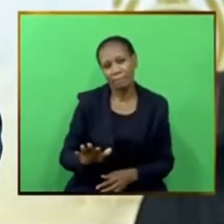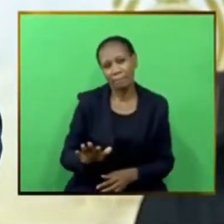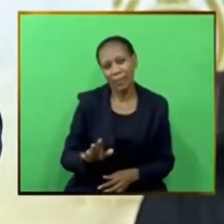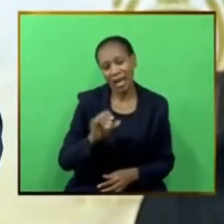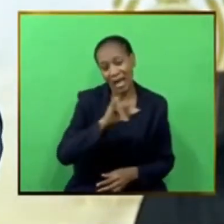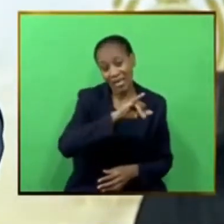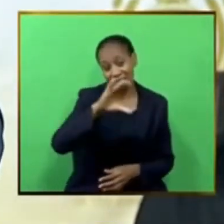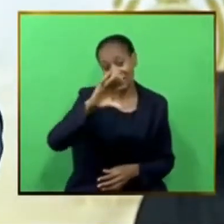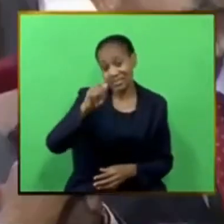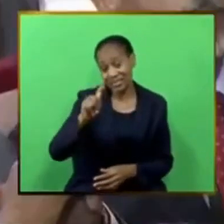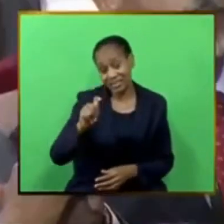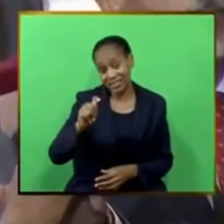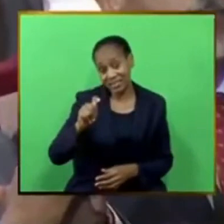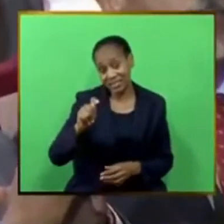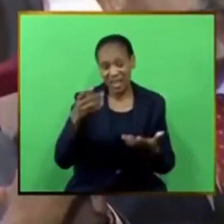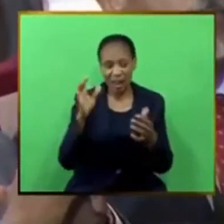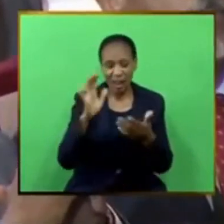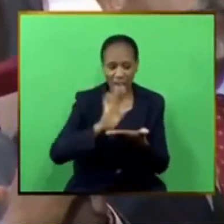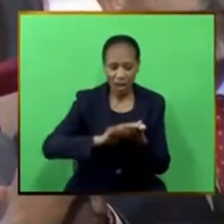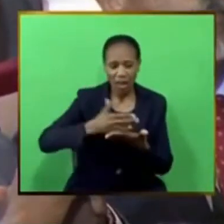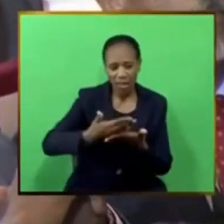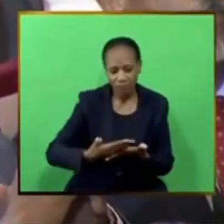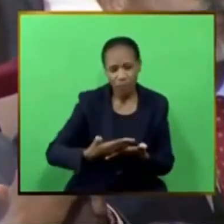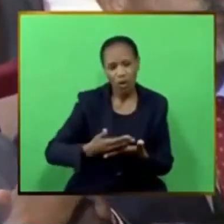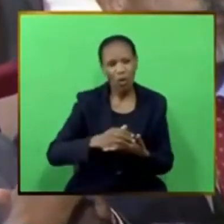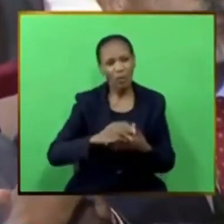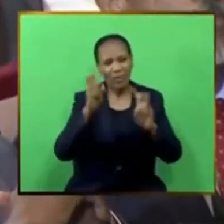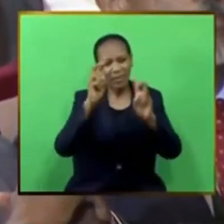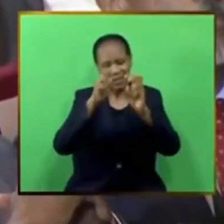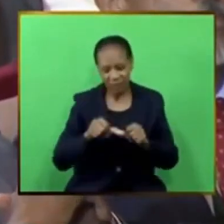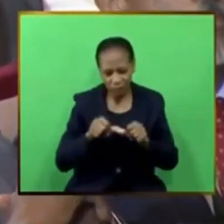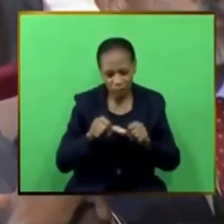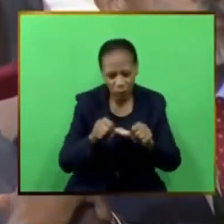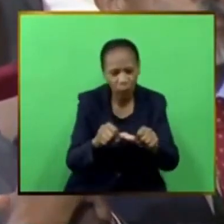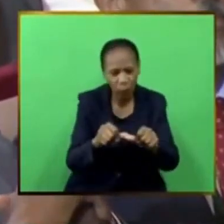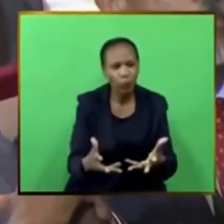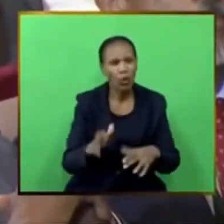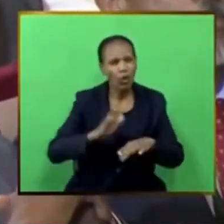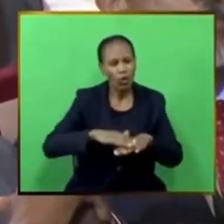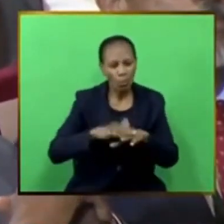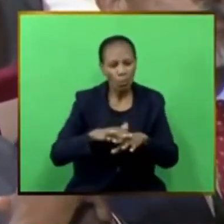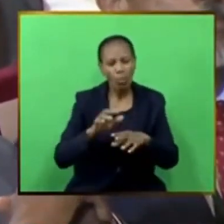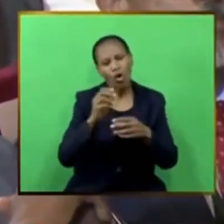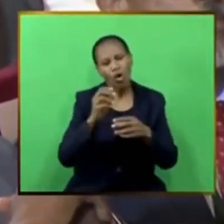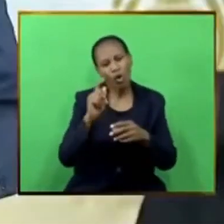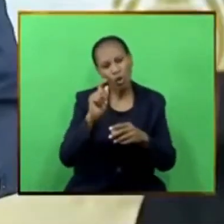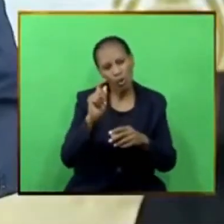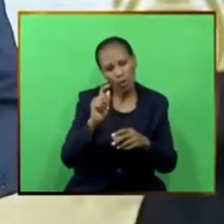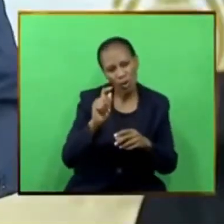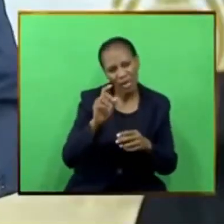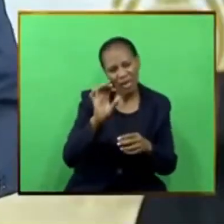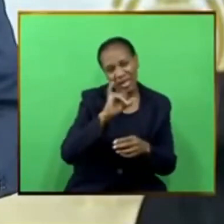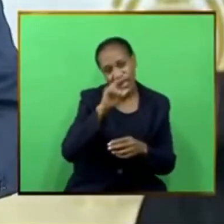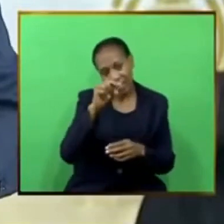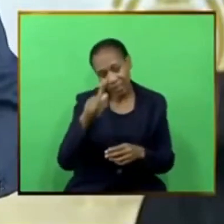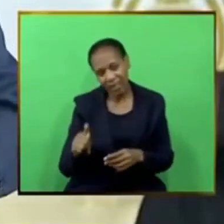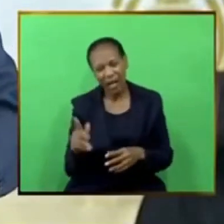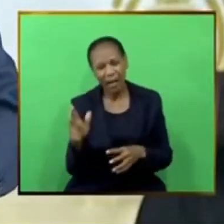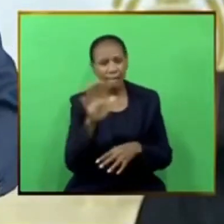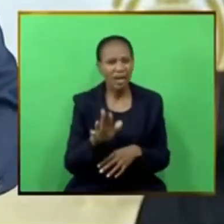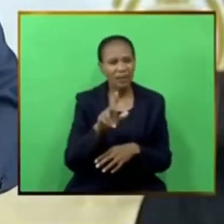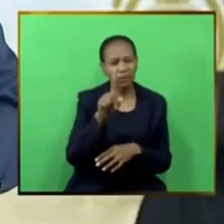ICT hardware such as laptops, uninterrupted power supply devices, monitors, and toners at between 1.5